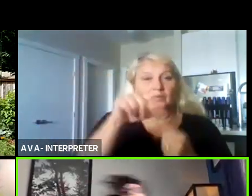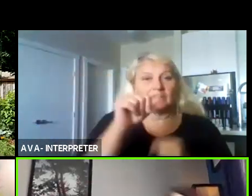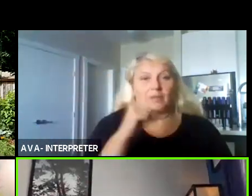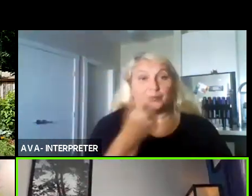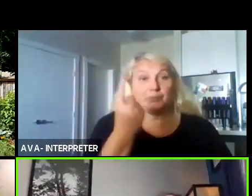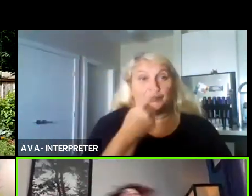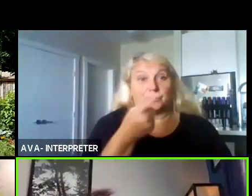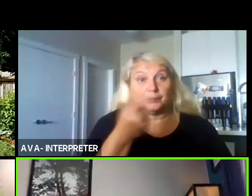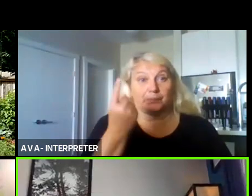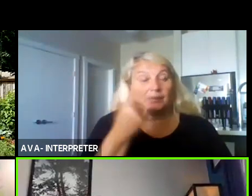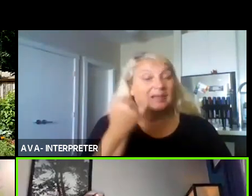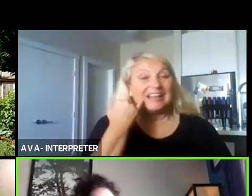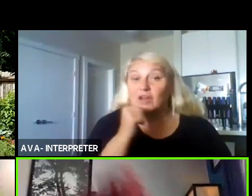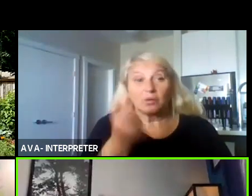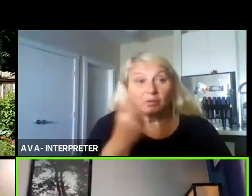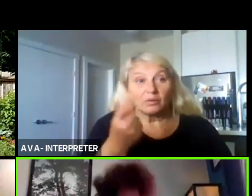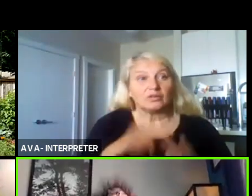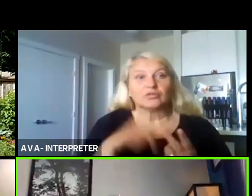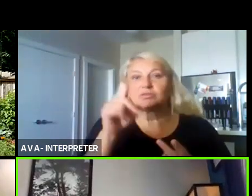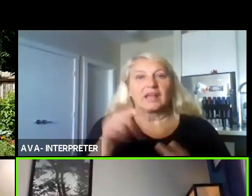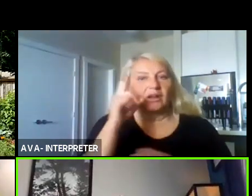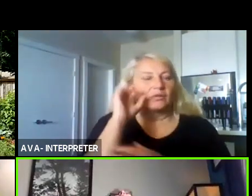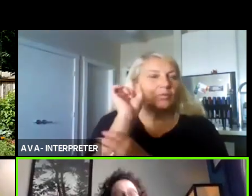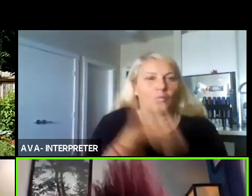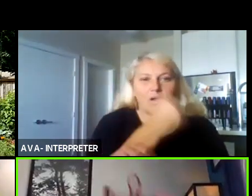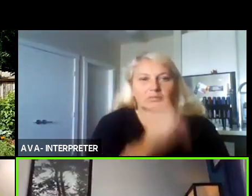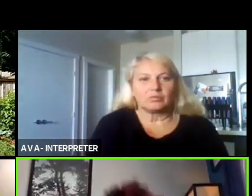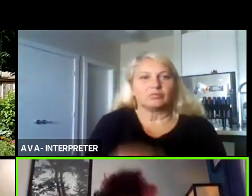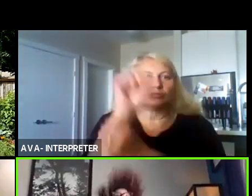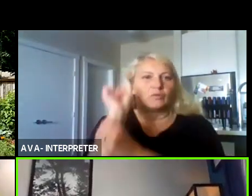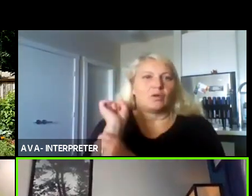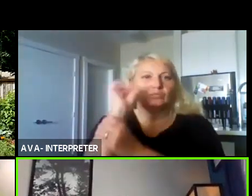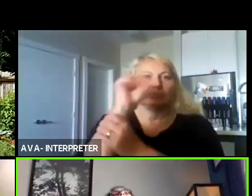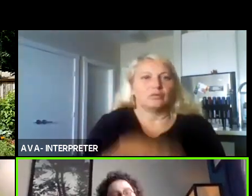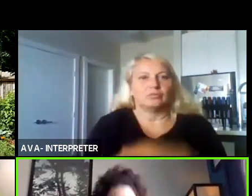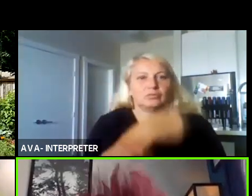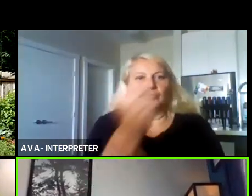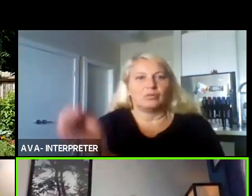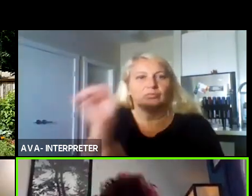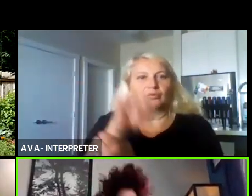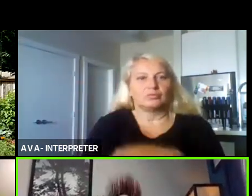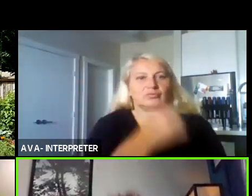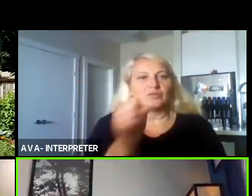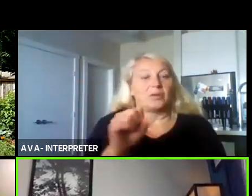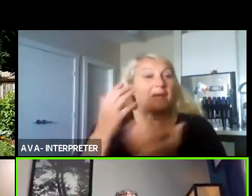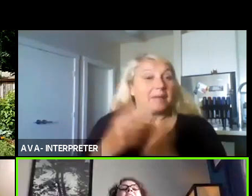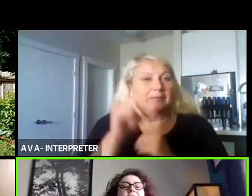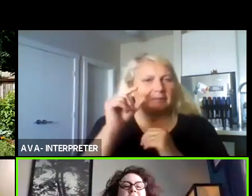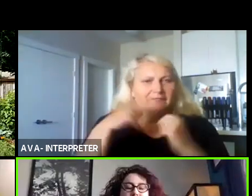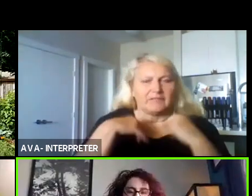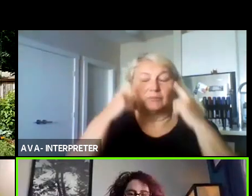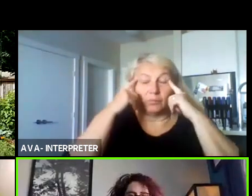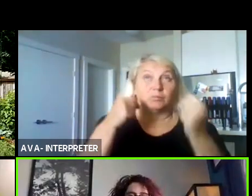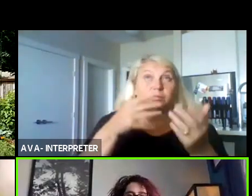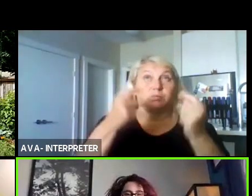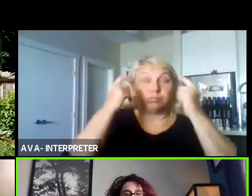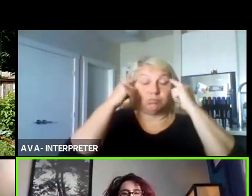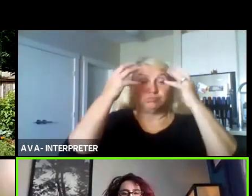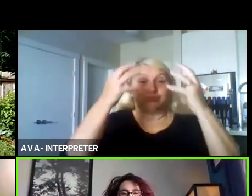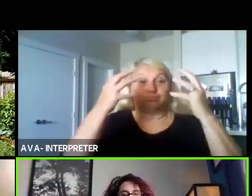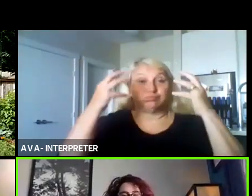rock or swing. And we're just getting a little bit dizzy and then finding